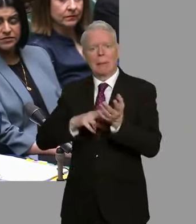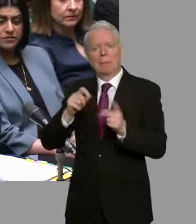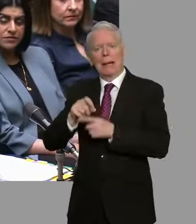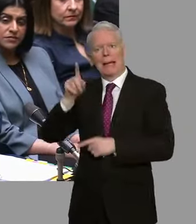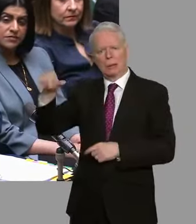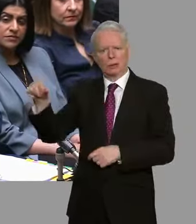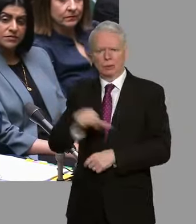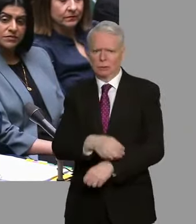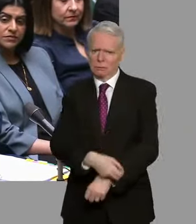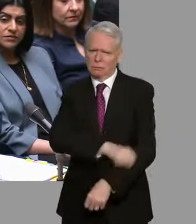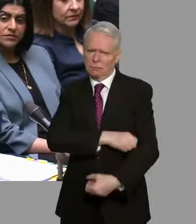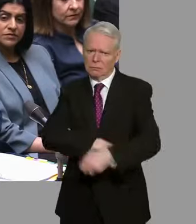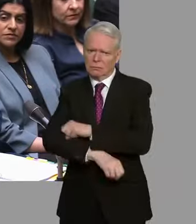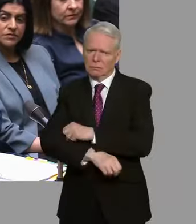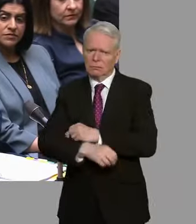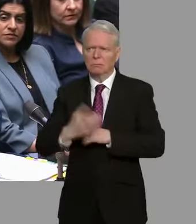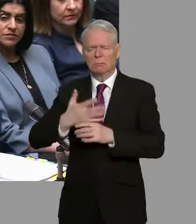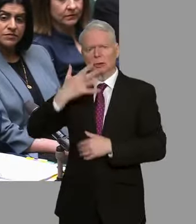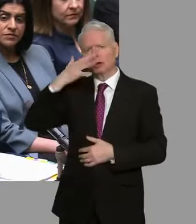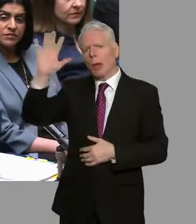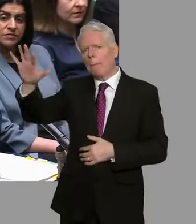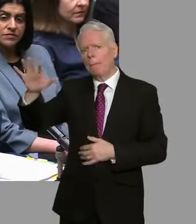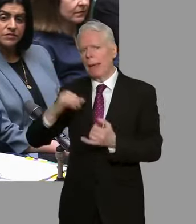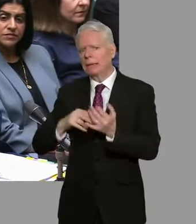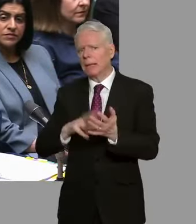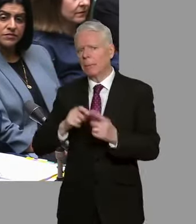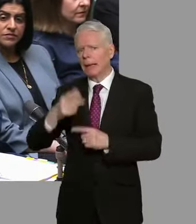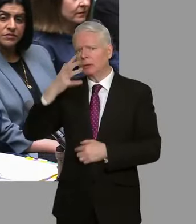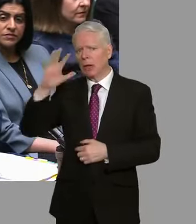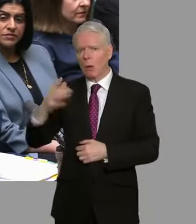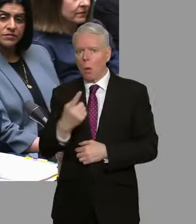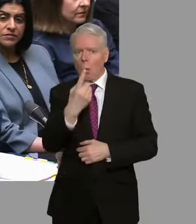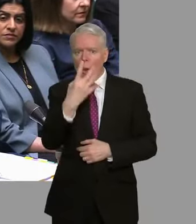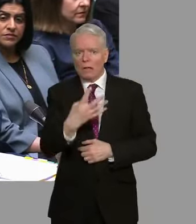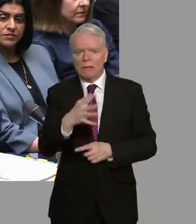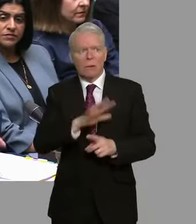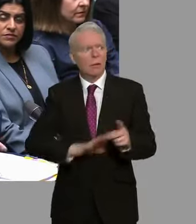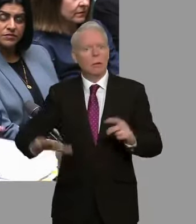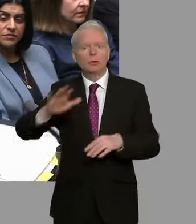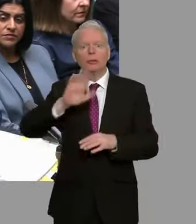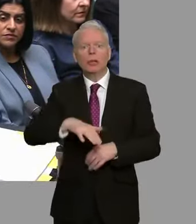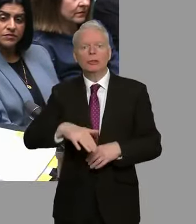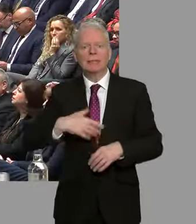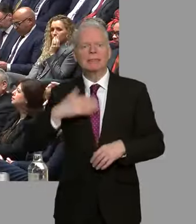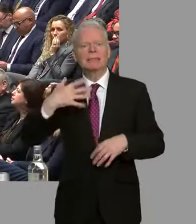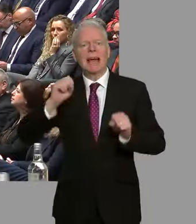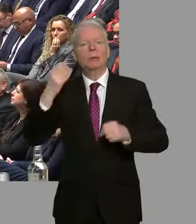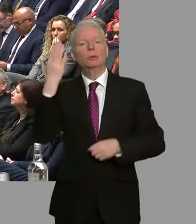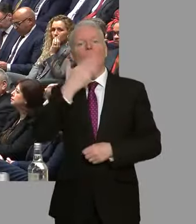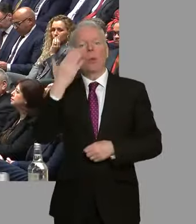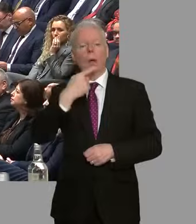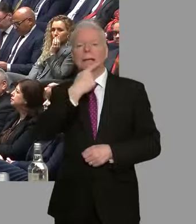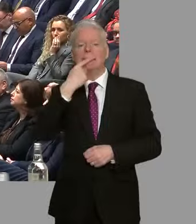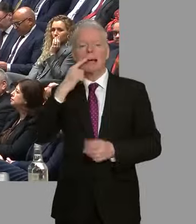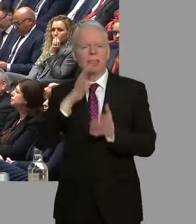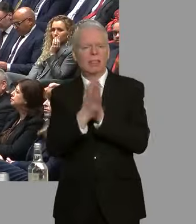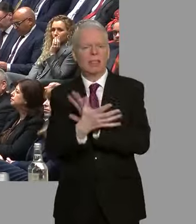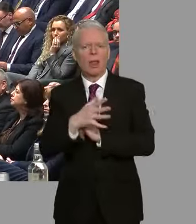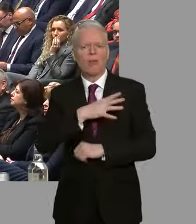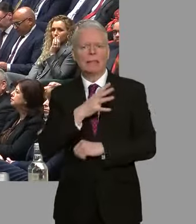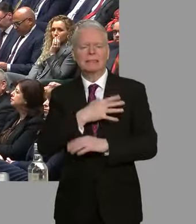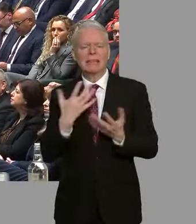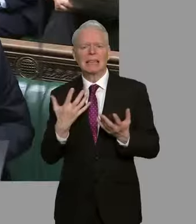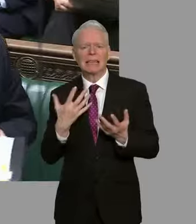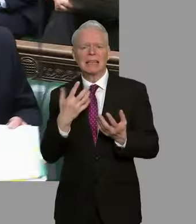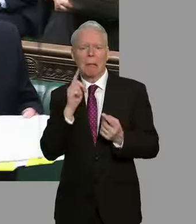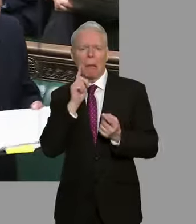delivering additional 700,000 appointments, reforming the contract, and of course we'll work with the Scottish Government to improve the health